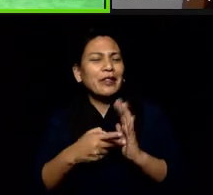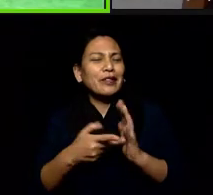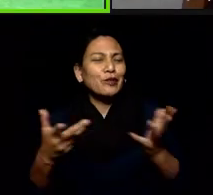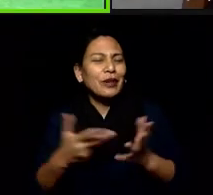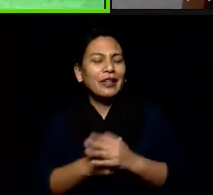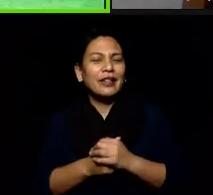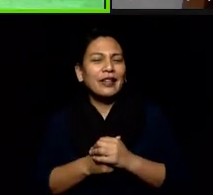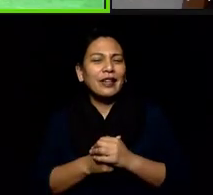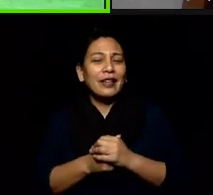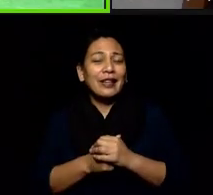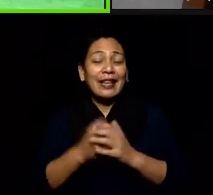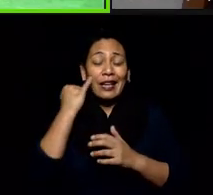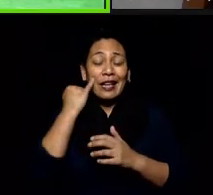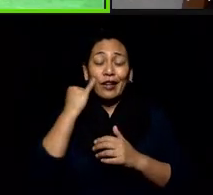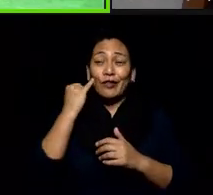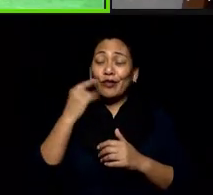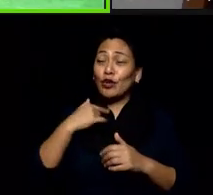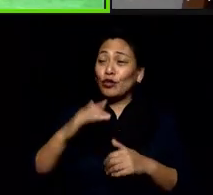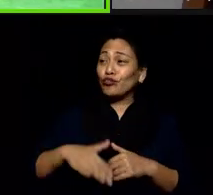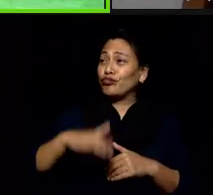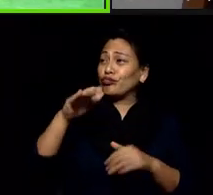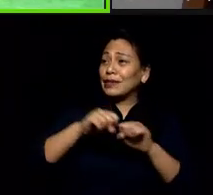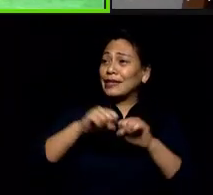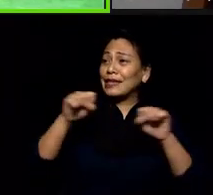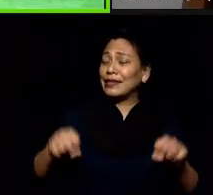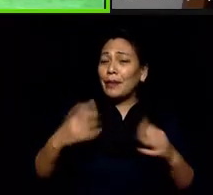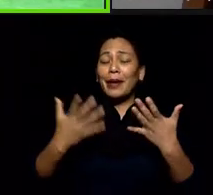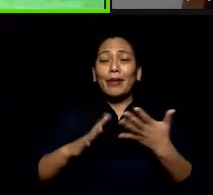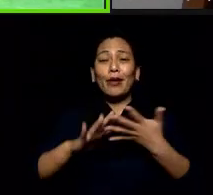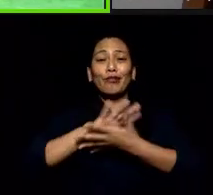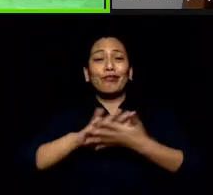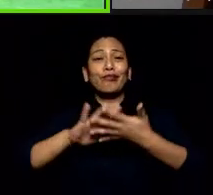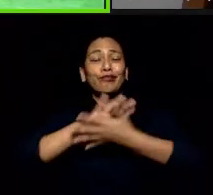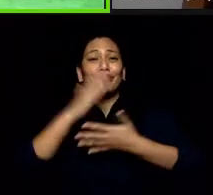whether we grew up in a system where we couldn't recognize